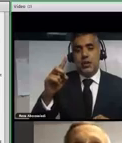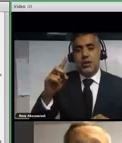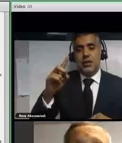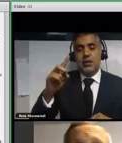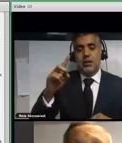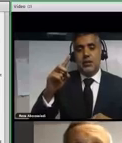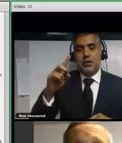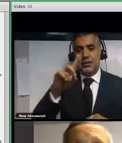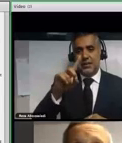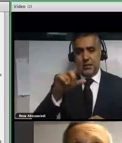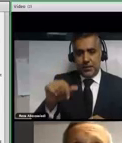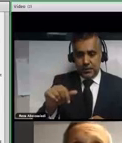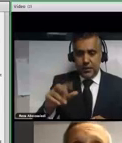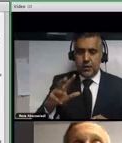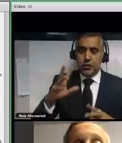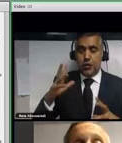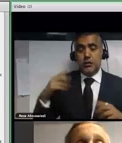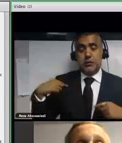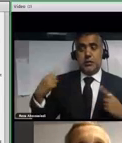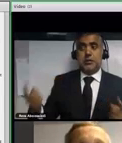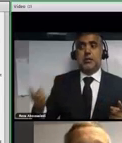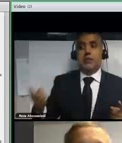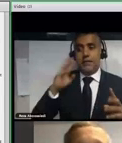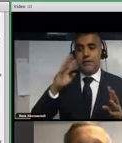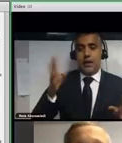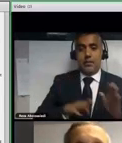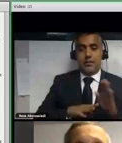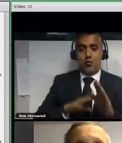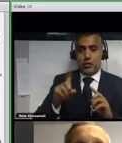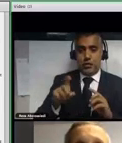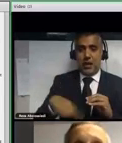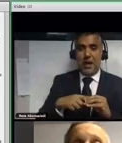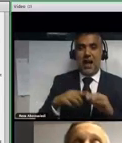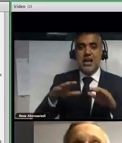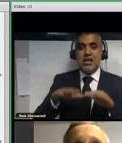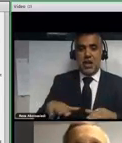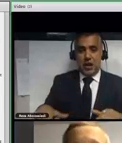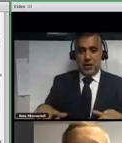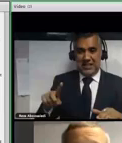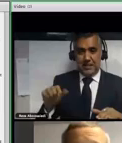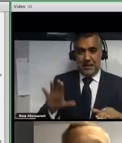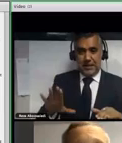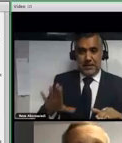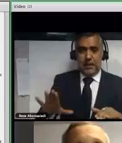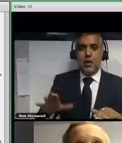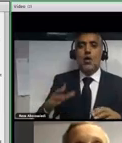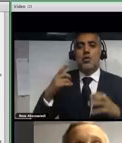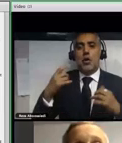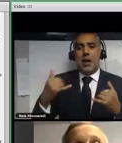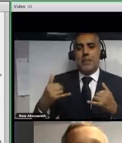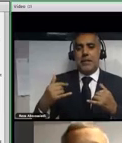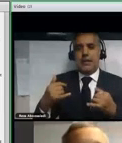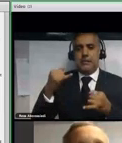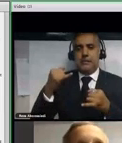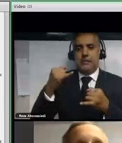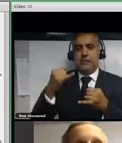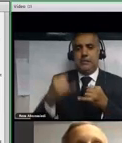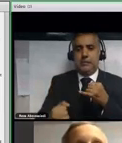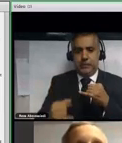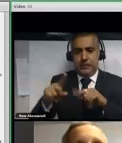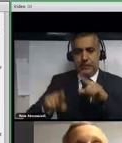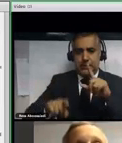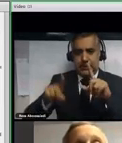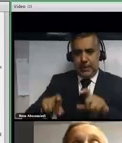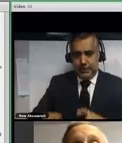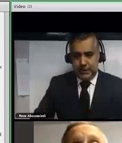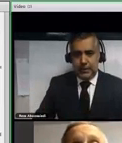develop questions on child disability, which are in the final stages of being tested. And we'll talk about that also